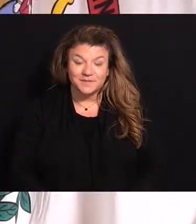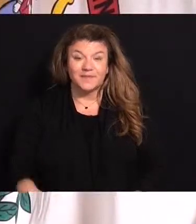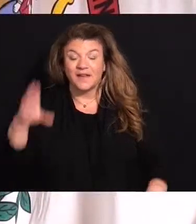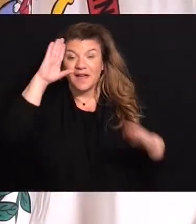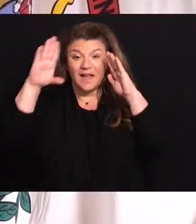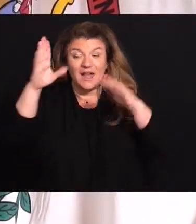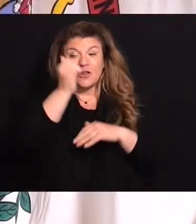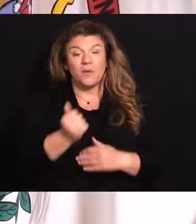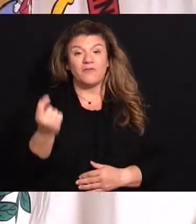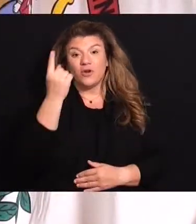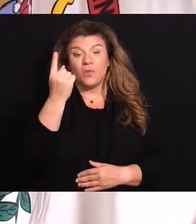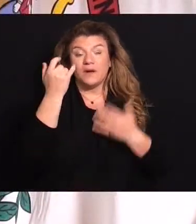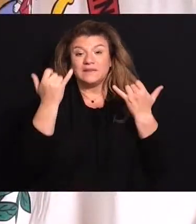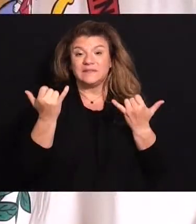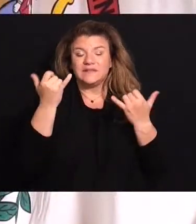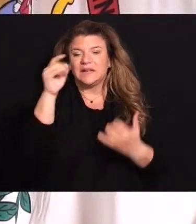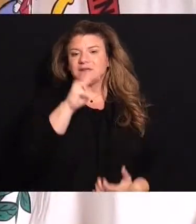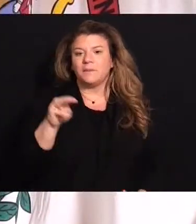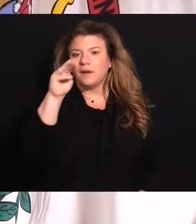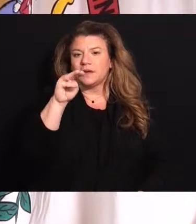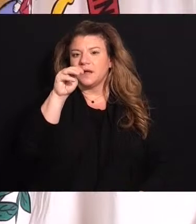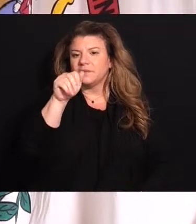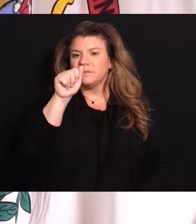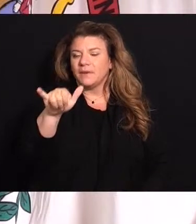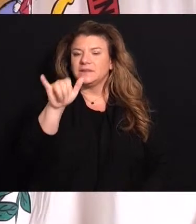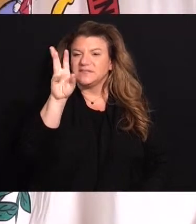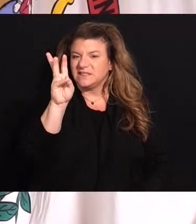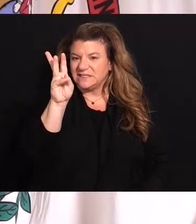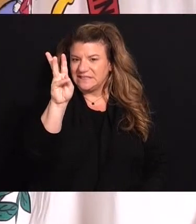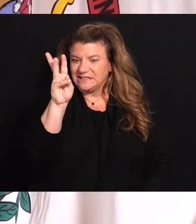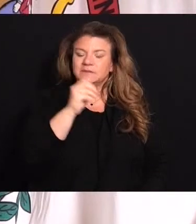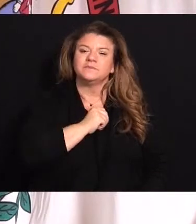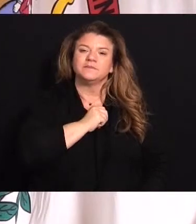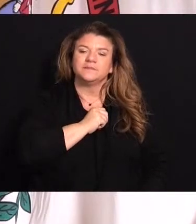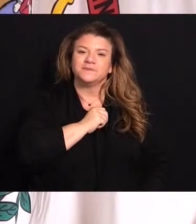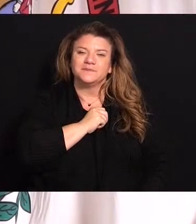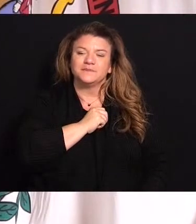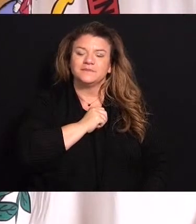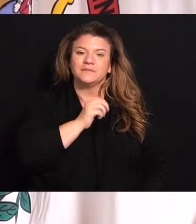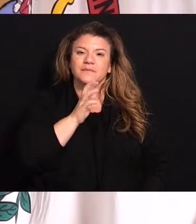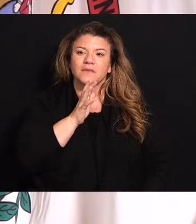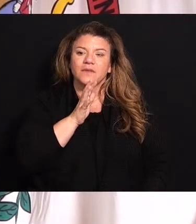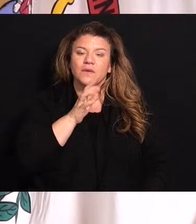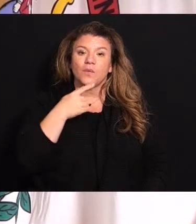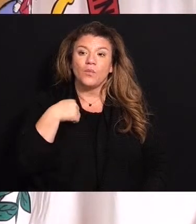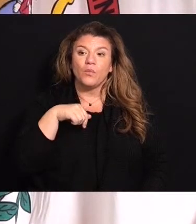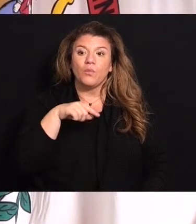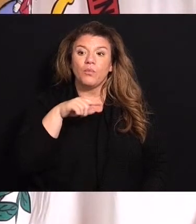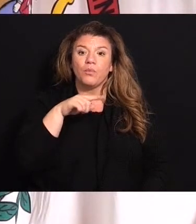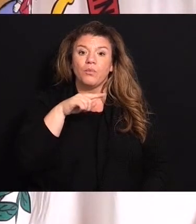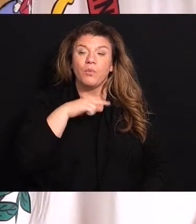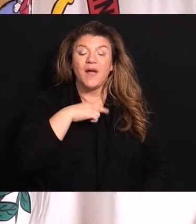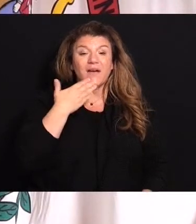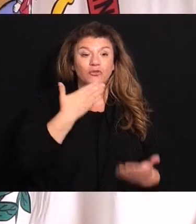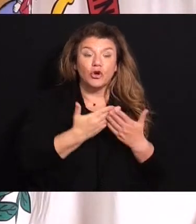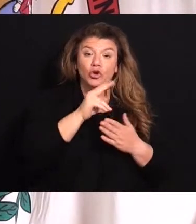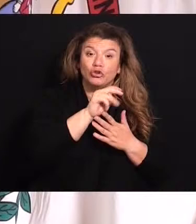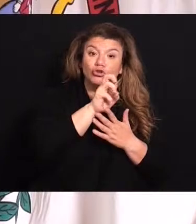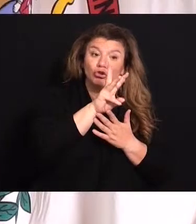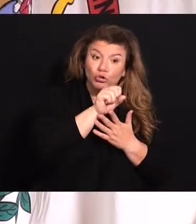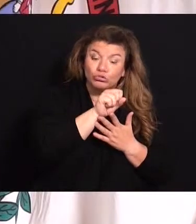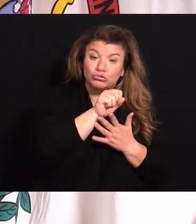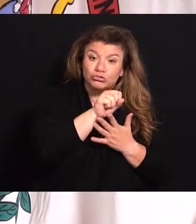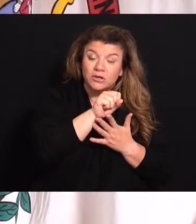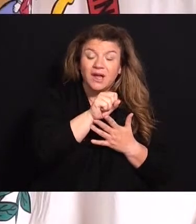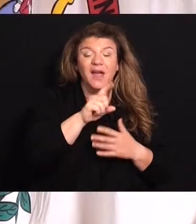Hello, everyone. It's Monday, May 16th. We have good news, surely